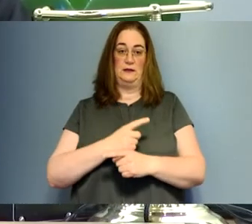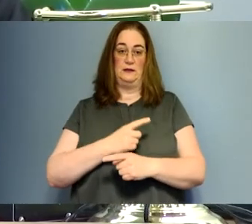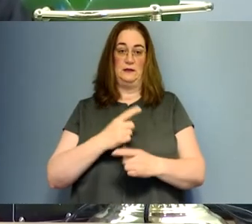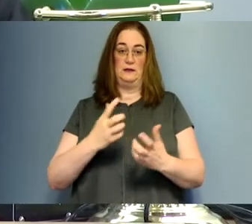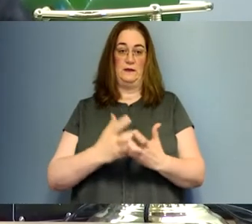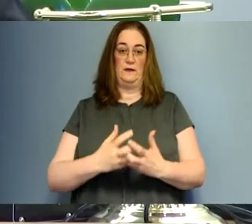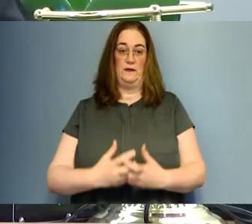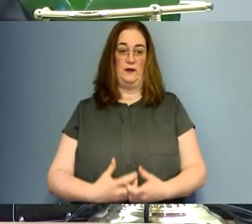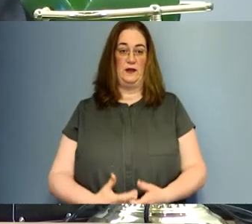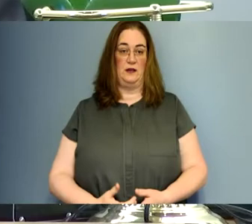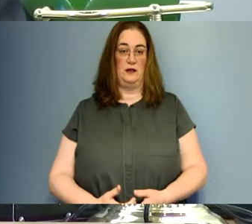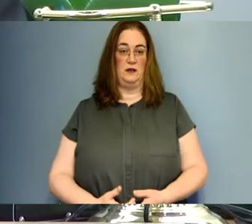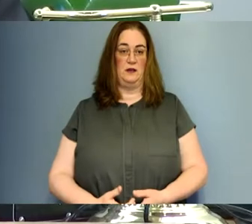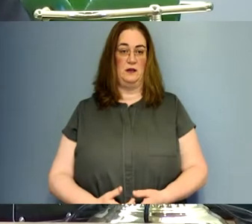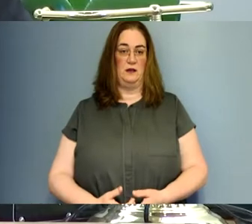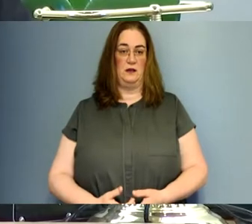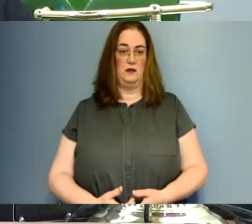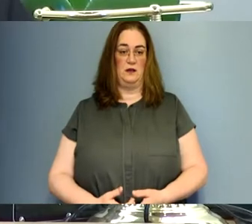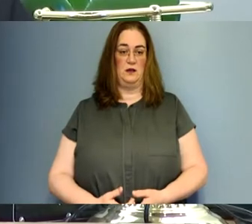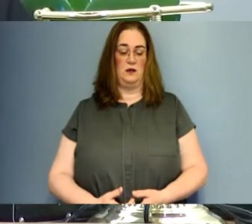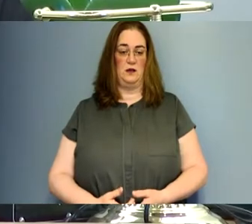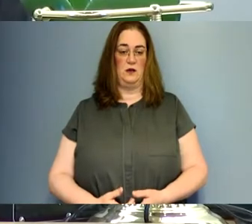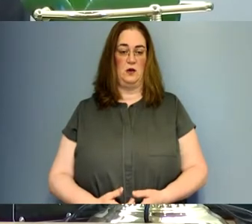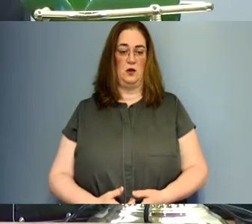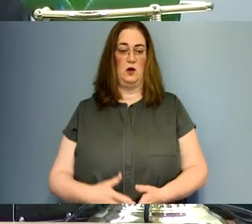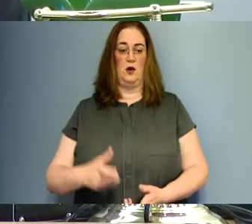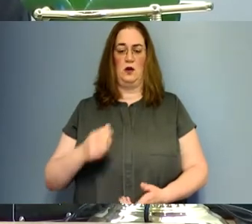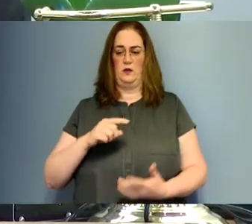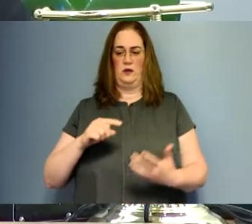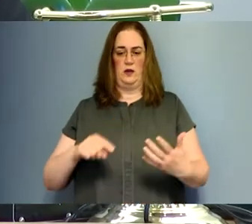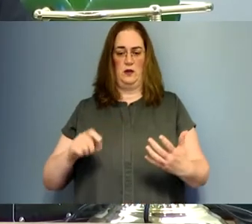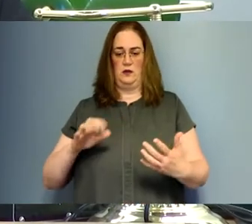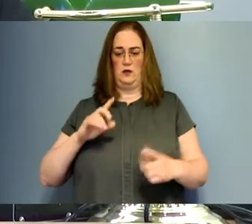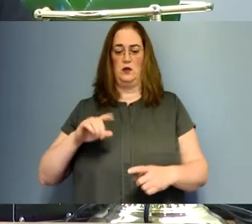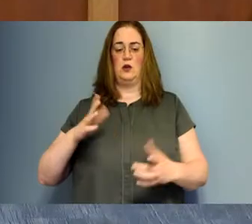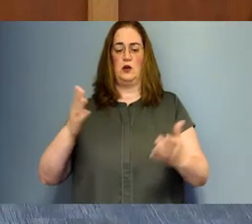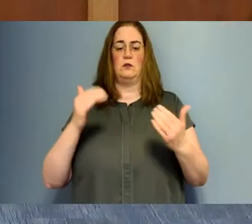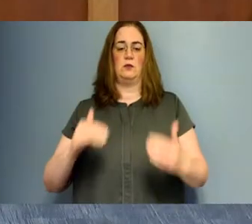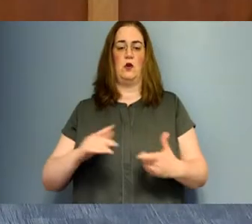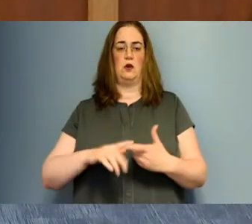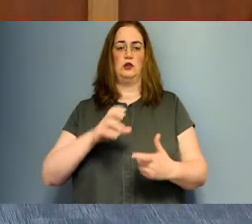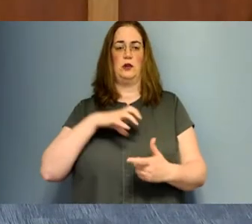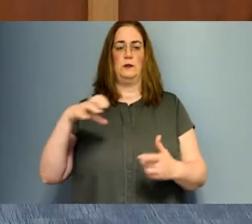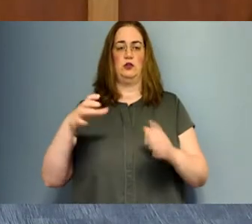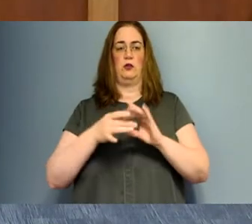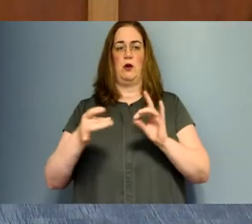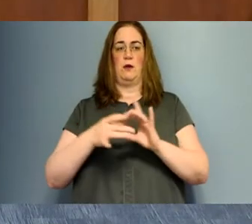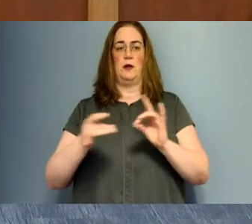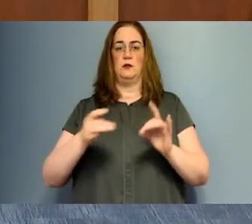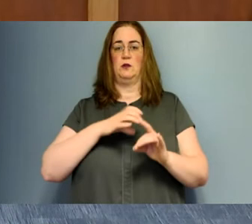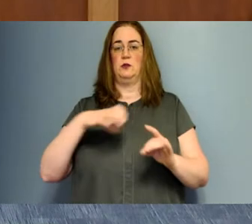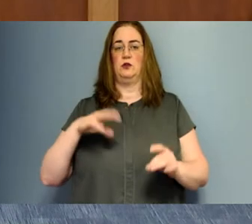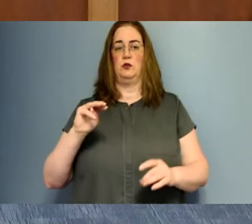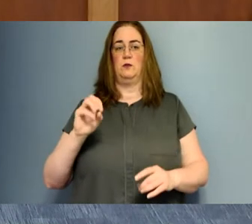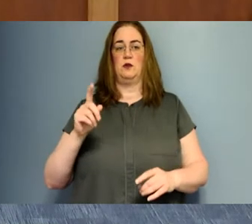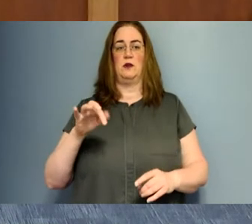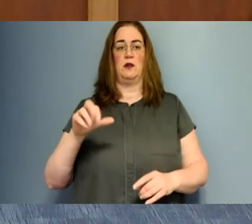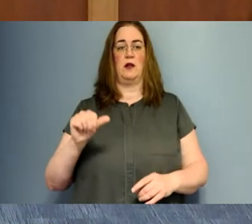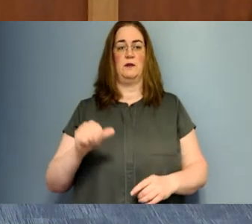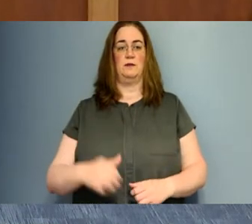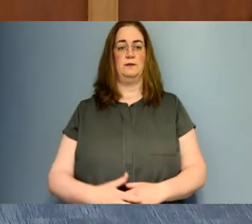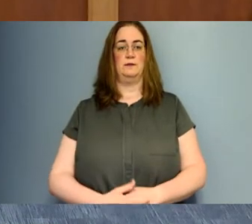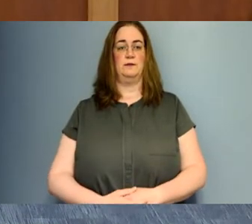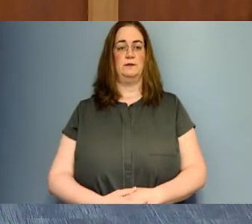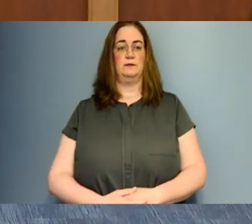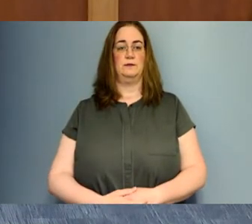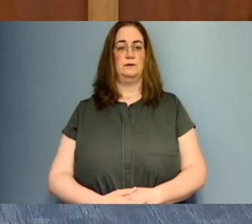I don't think there's anything else really. All right, we're going to move on to commissioner comments. Commissioner Marsegli?